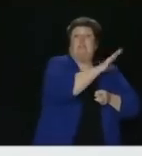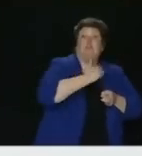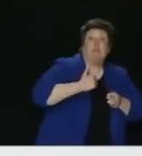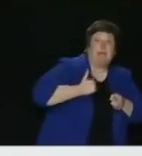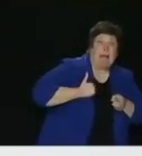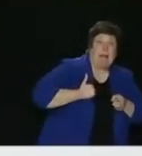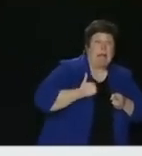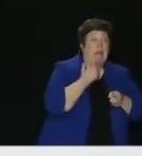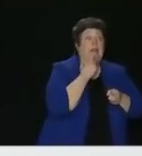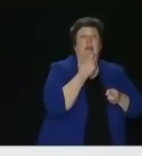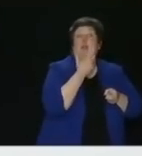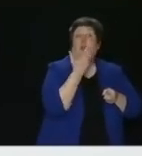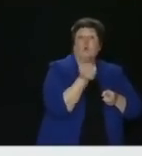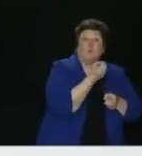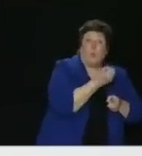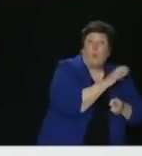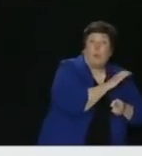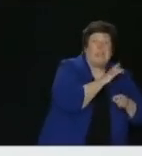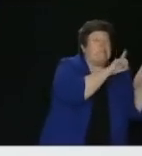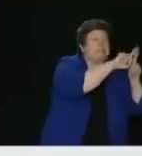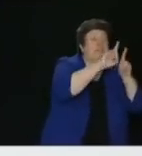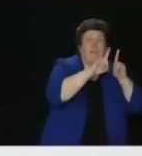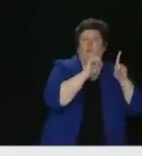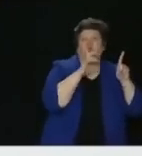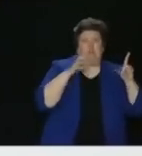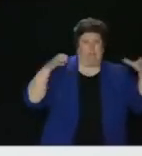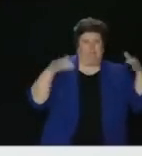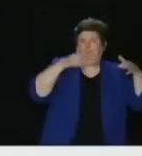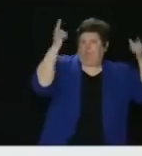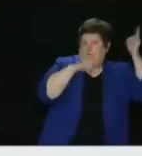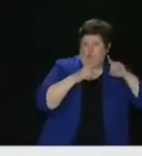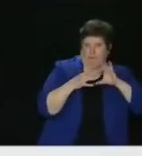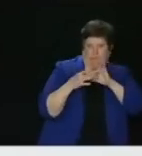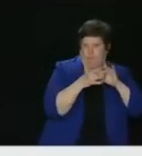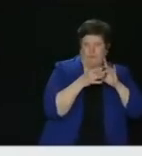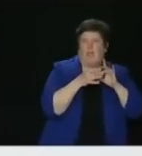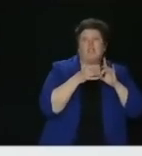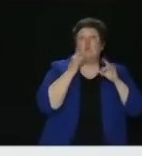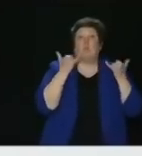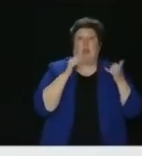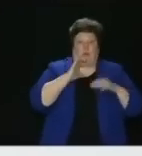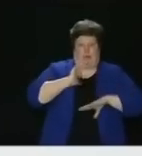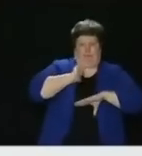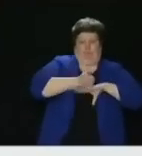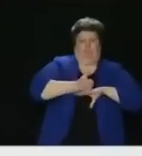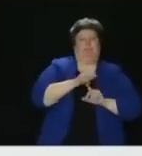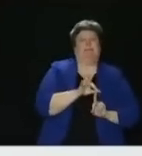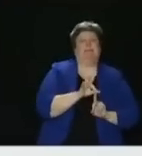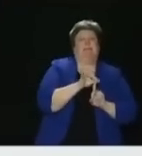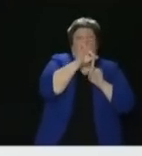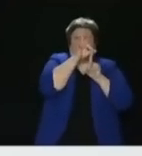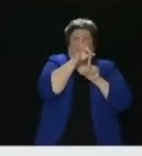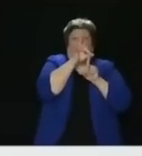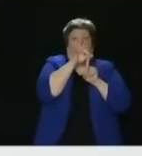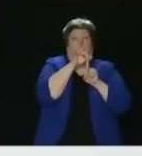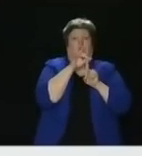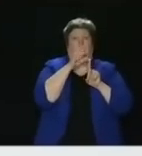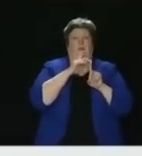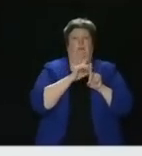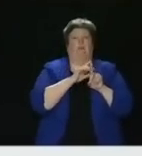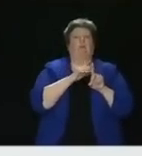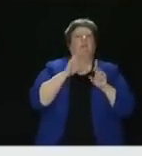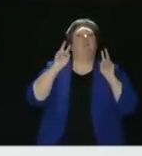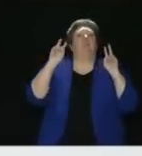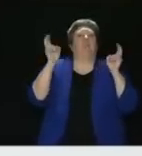Ontario have been coming together. And they recently announced on Friday the formation of an integrated command structure